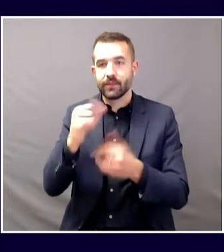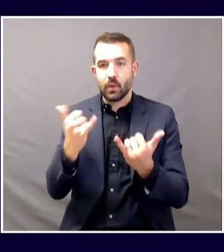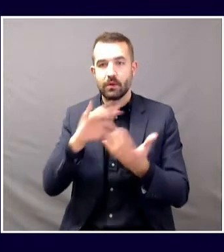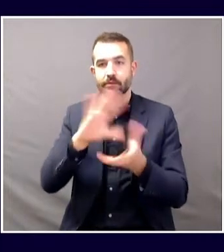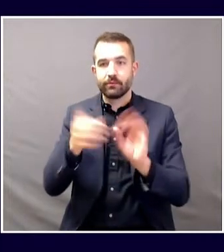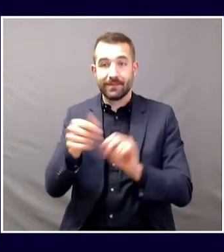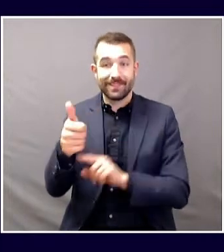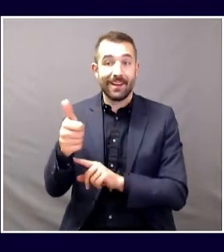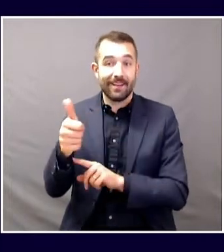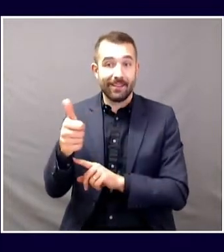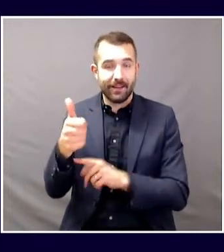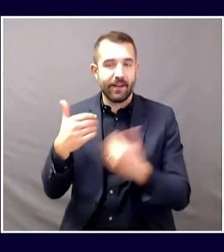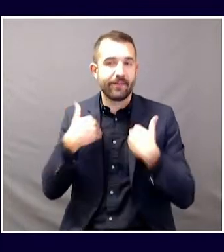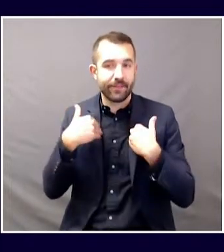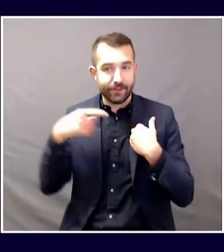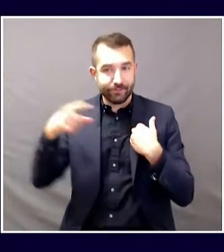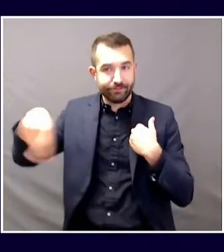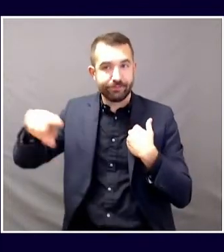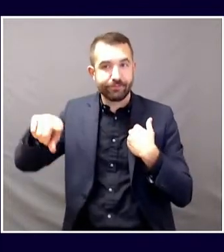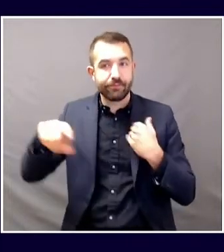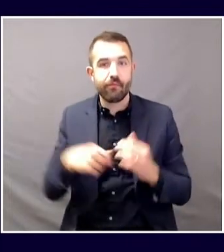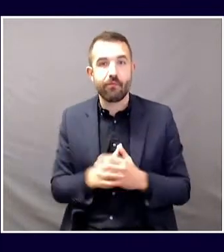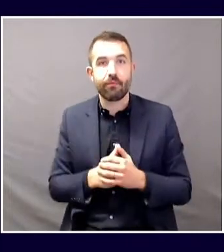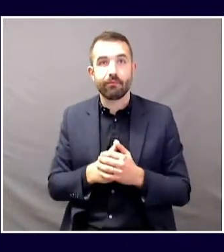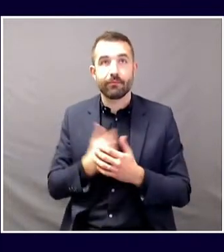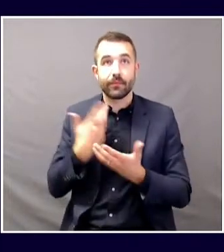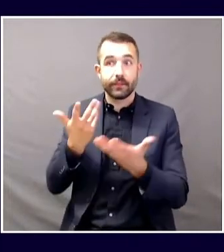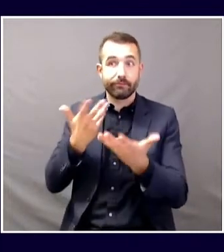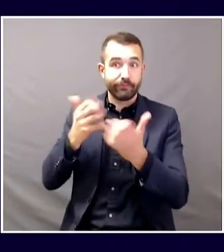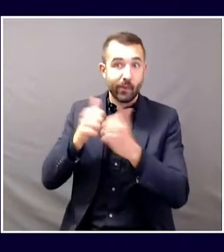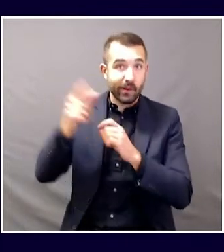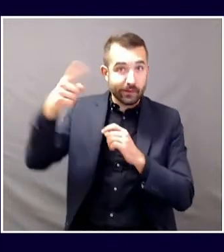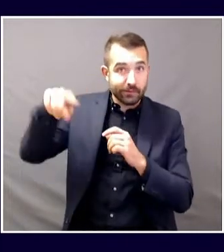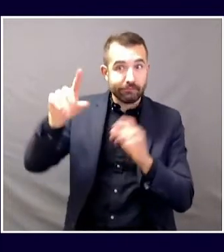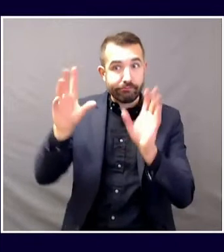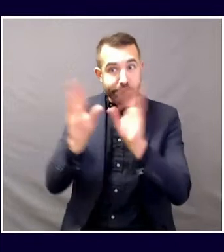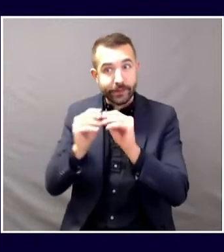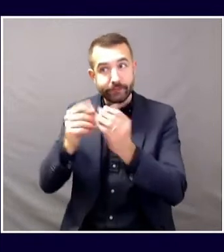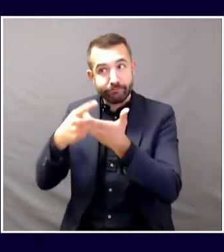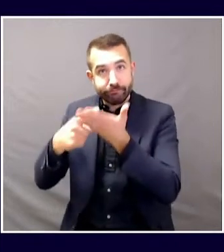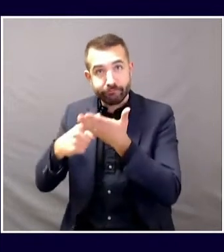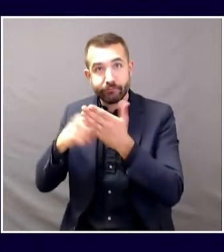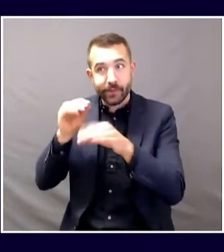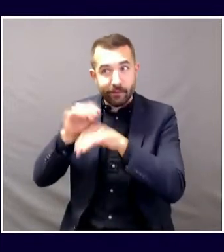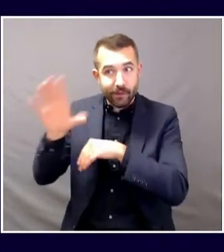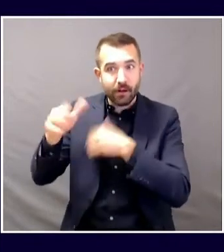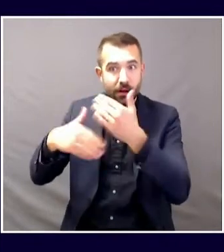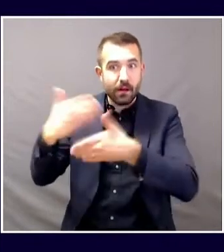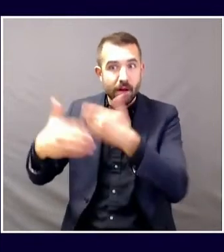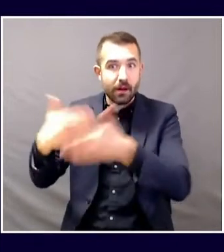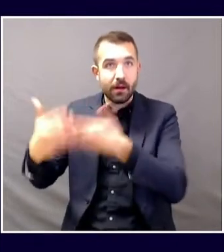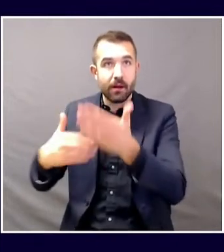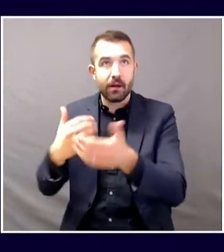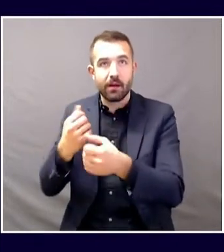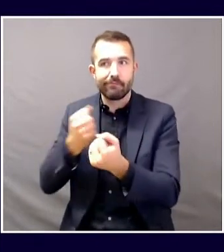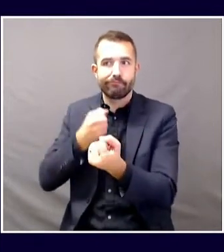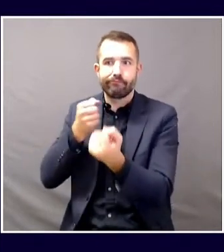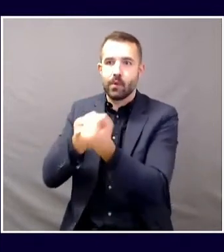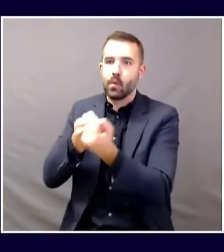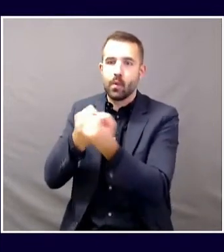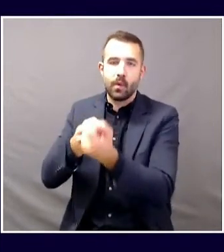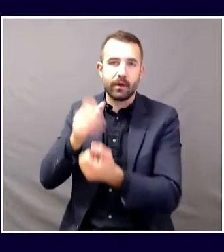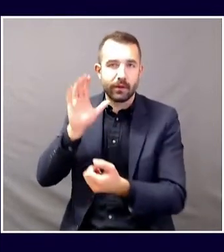been working with them and meeting with them. I think the key that we are focusing on and assisting them with is